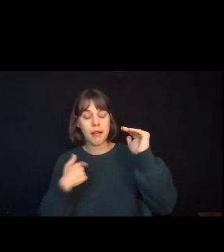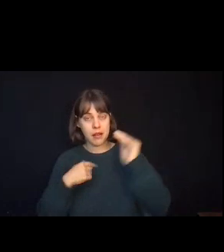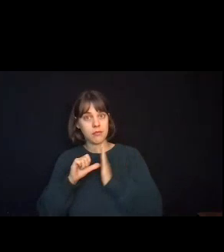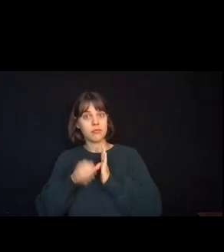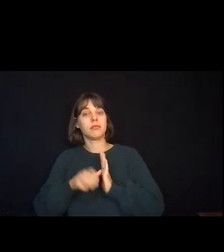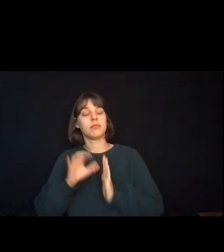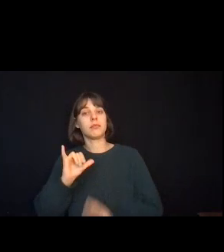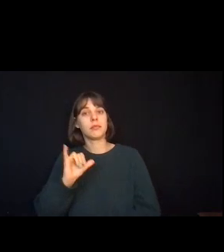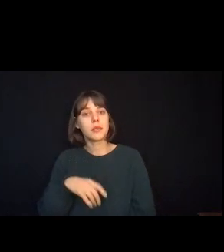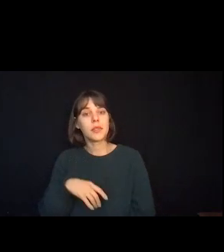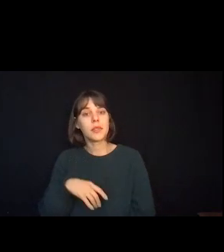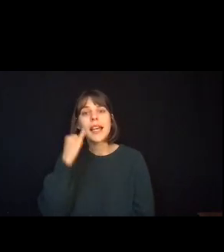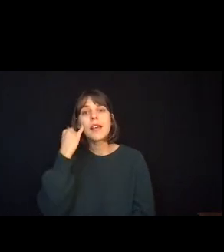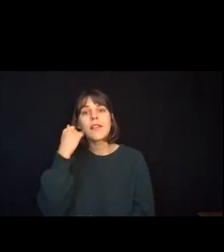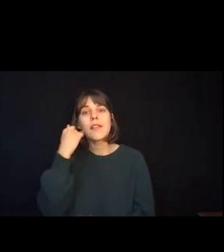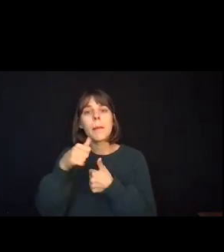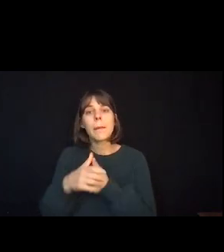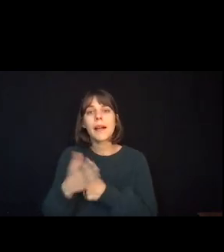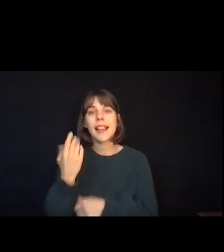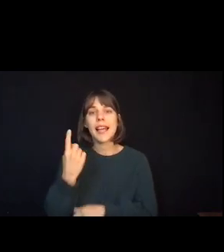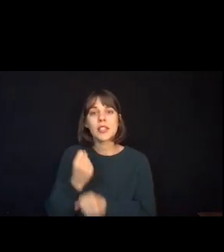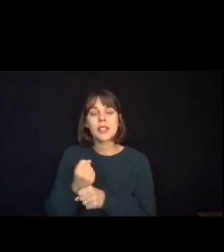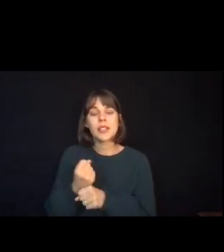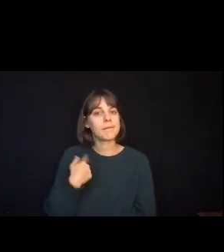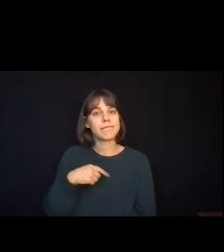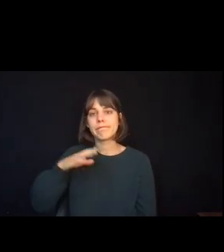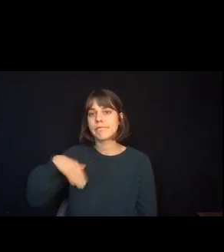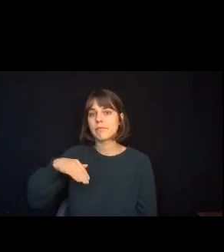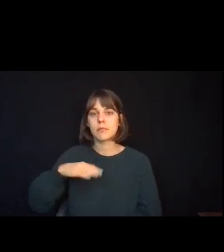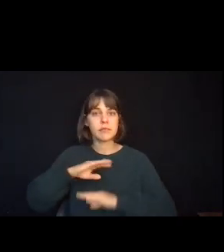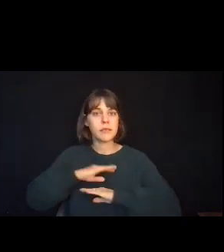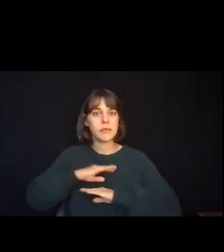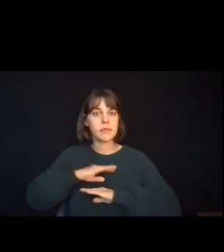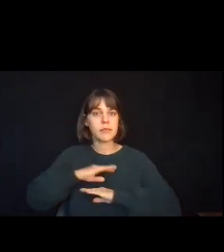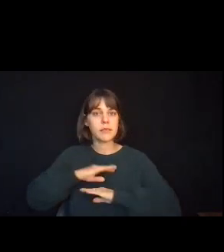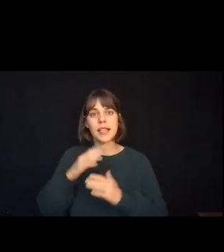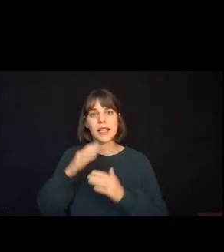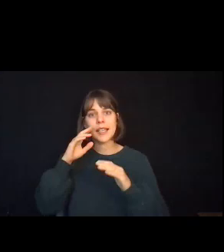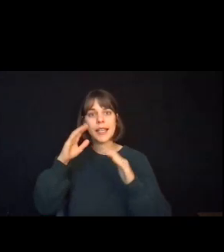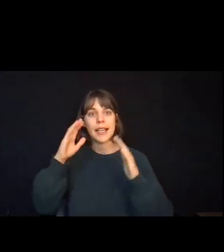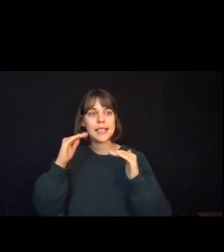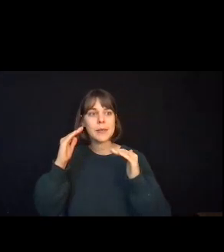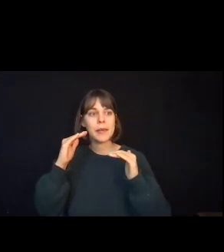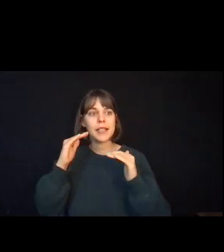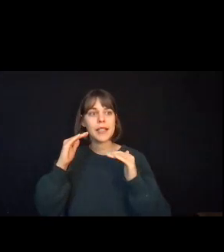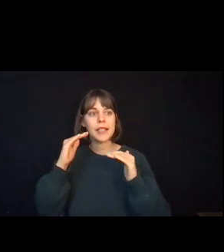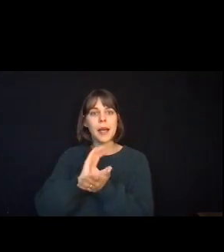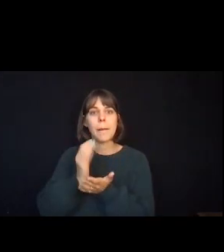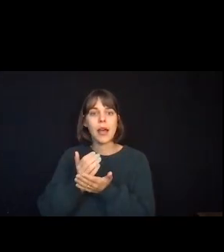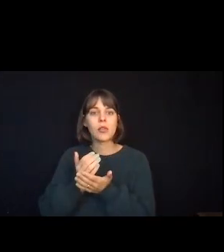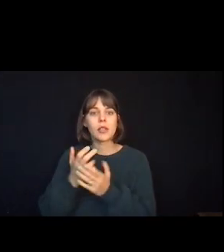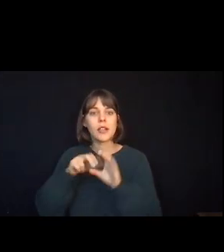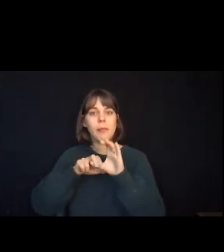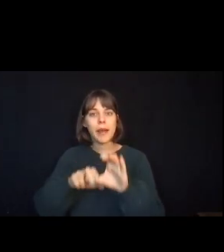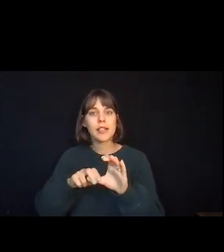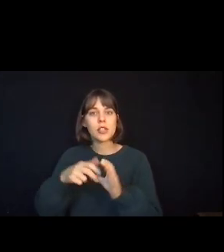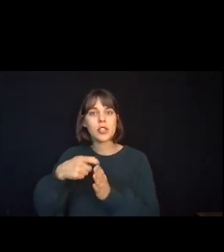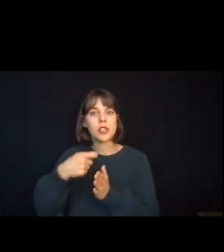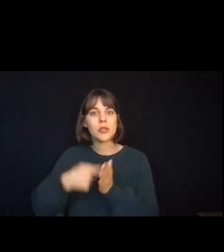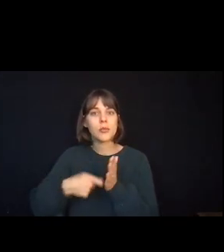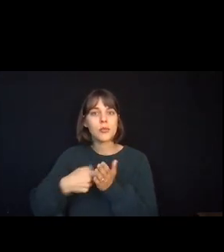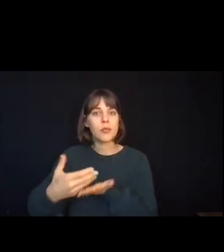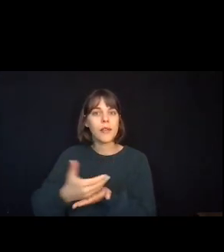remembers throughout the past year, we haven't quite met the projected amount of passenger revenues for